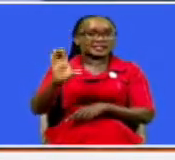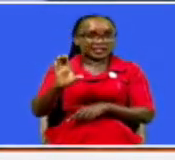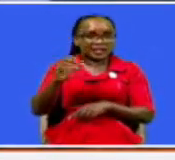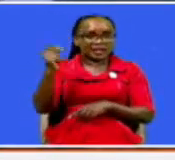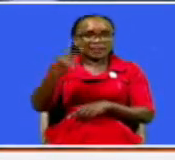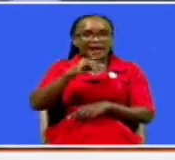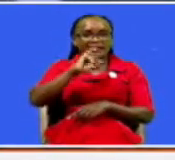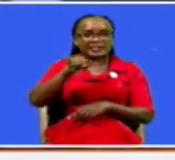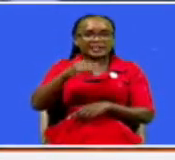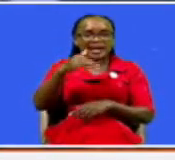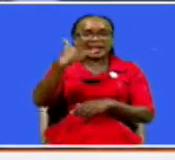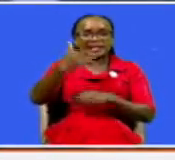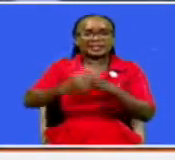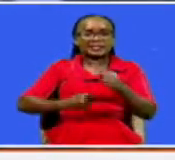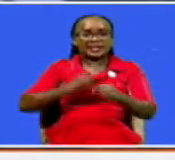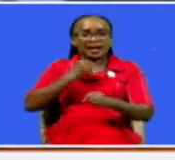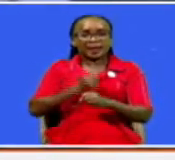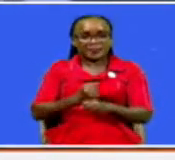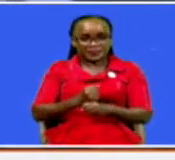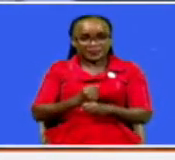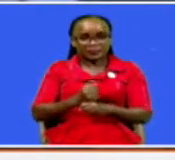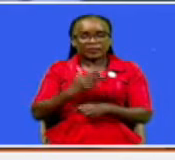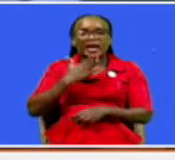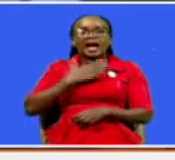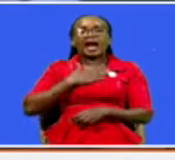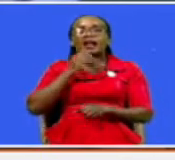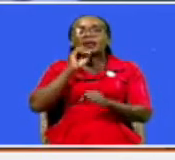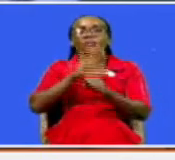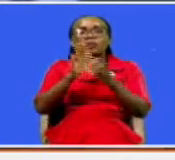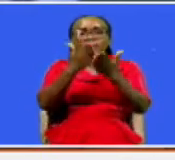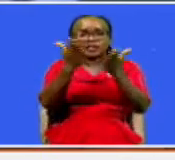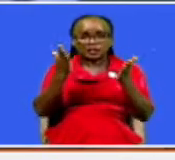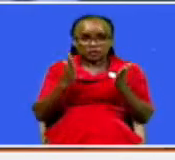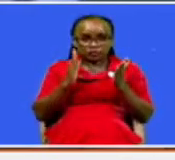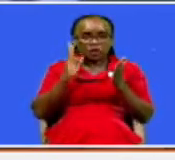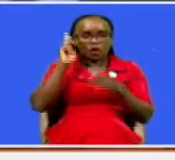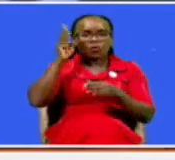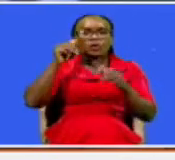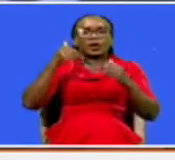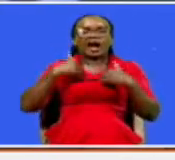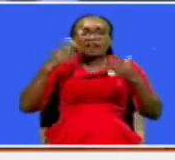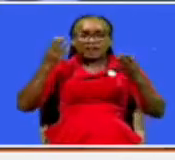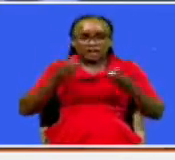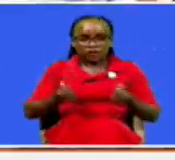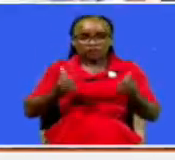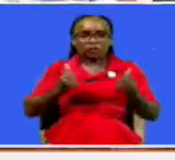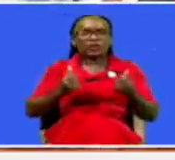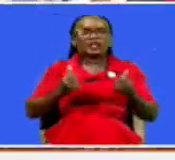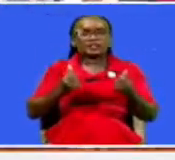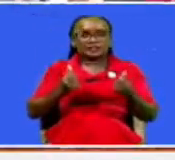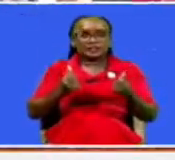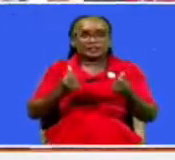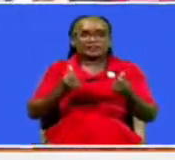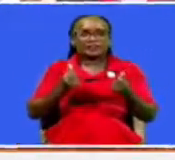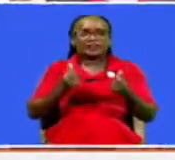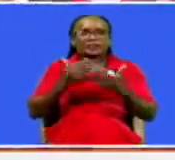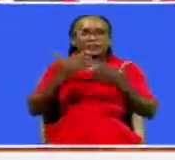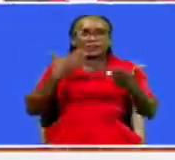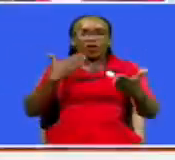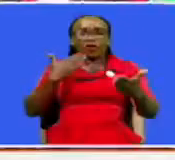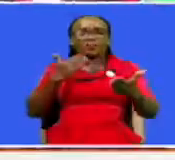in January next year. I assure all that there will be a solution to the matter before